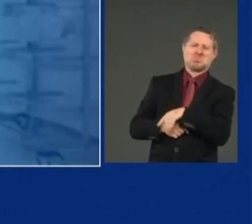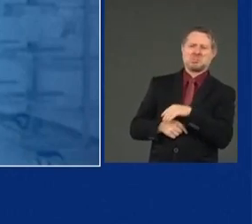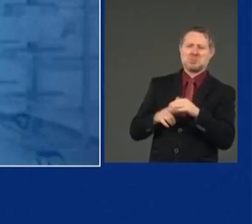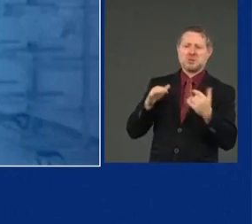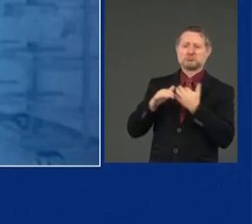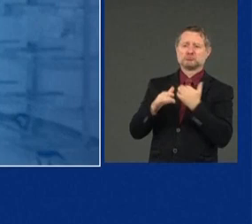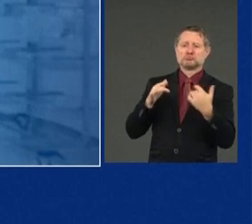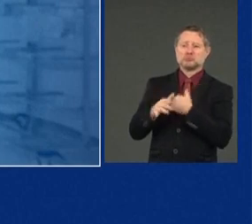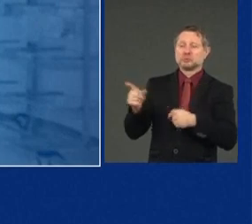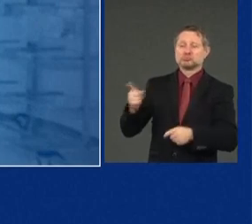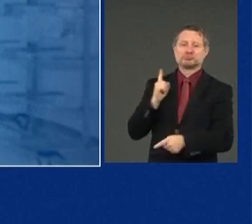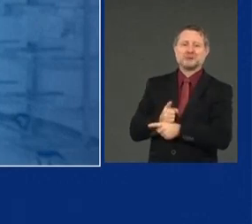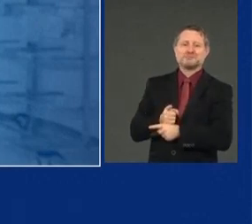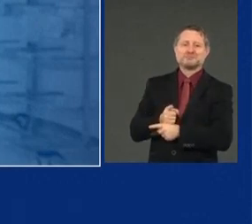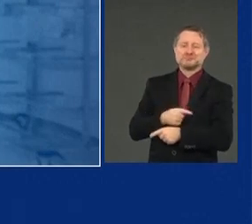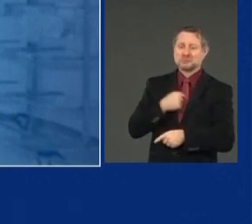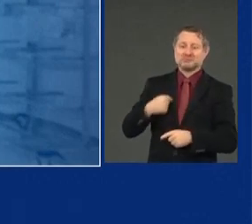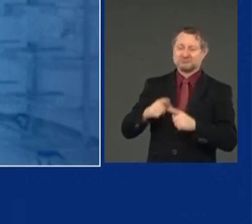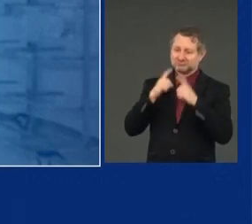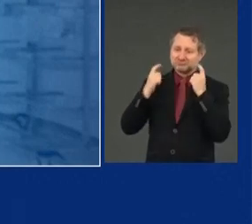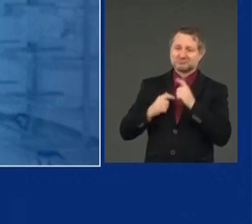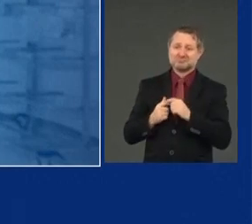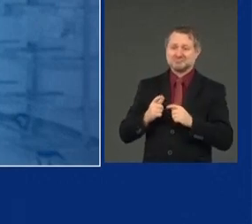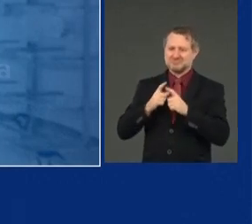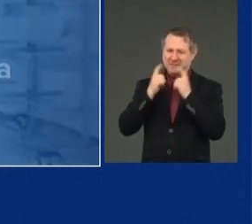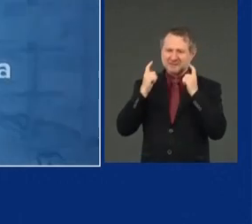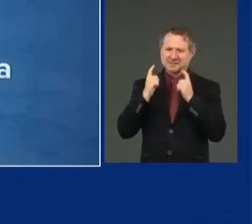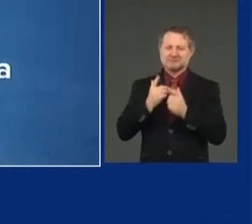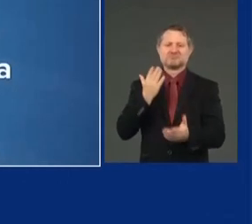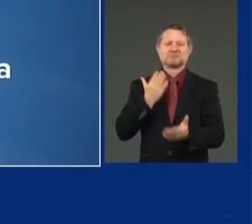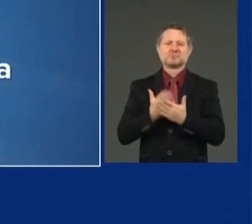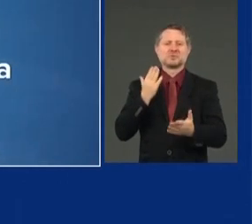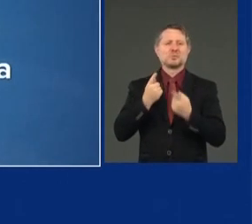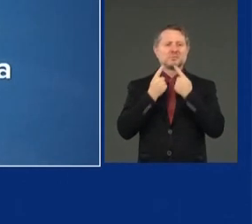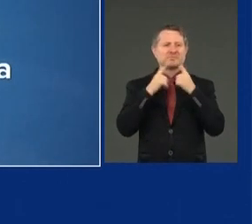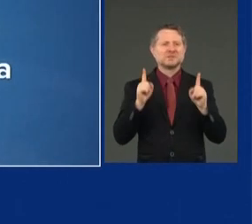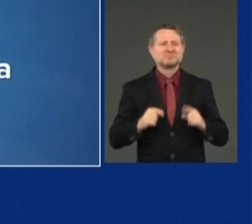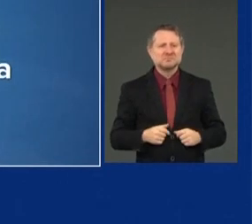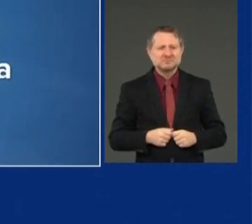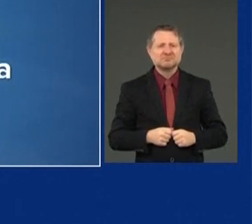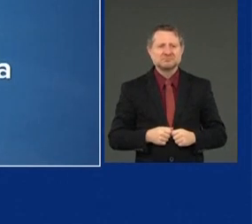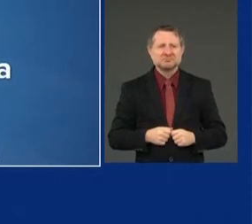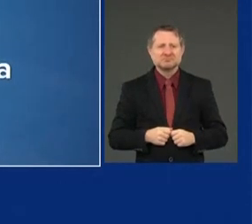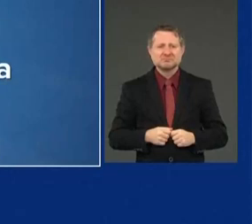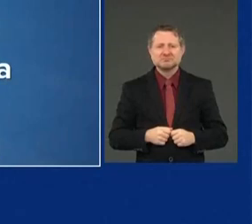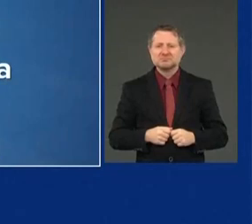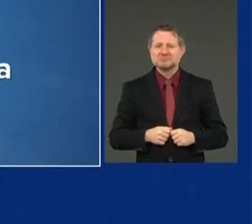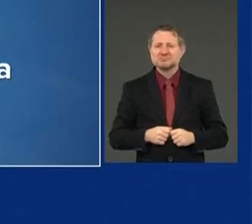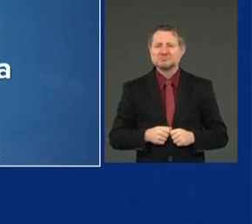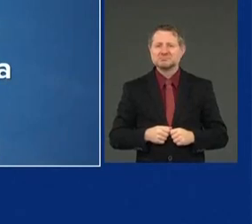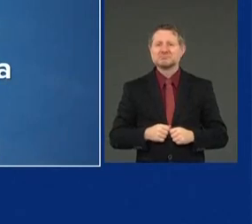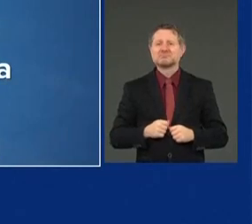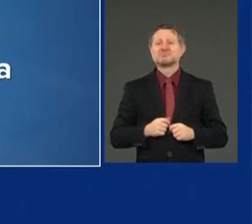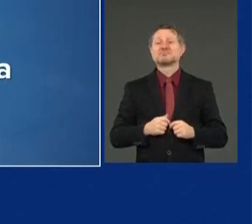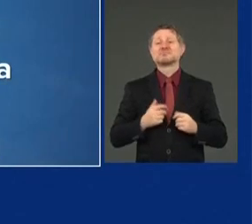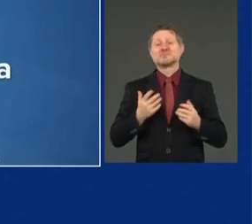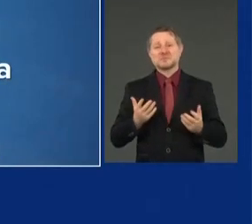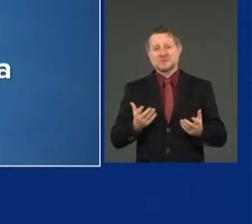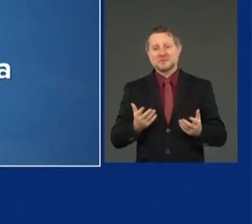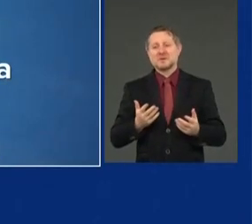right. The masks work. They are protective and they work. Wear a